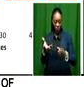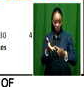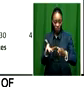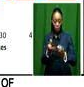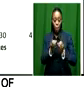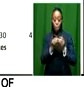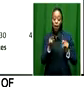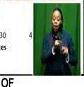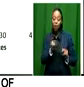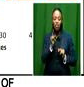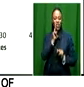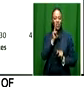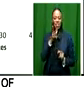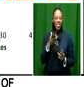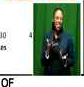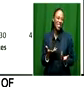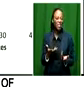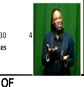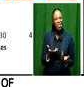and many of those teachers